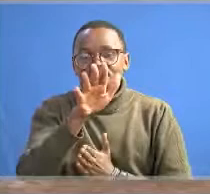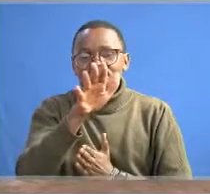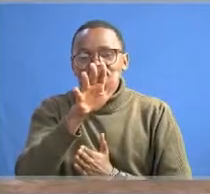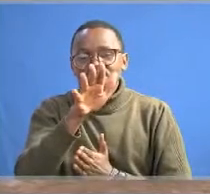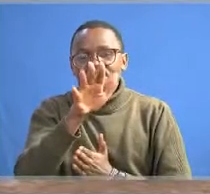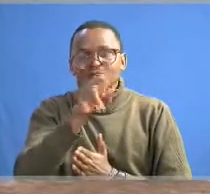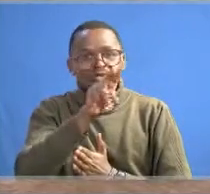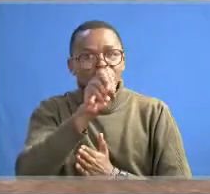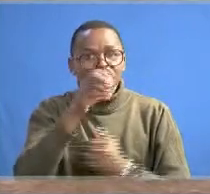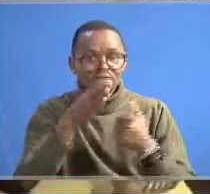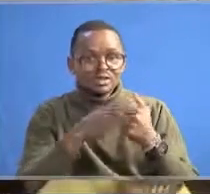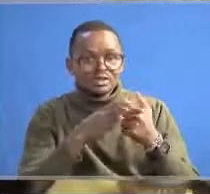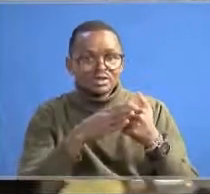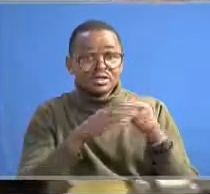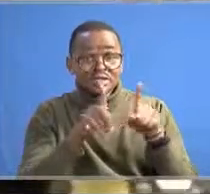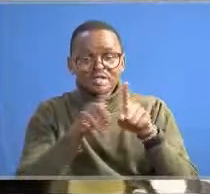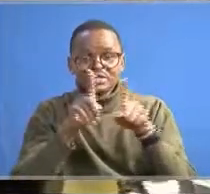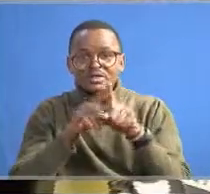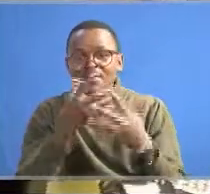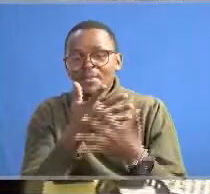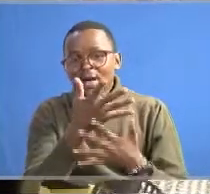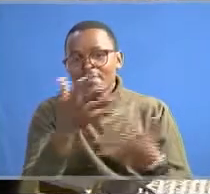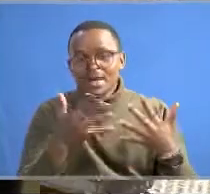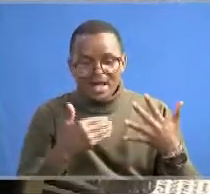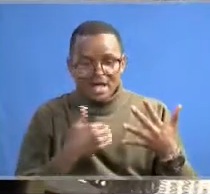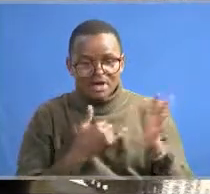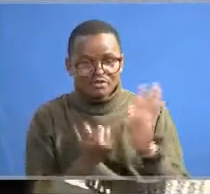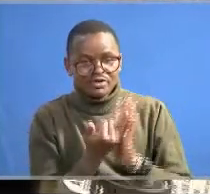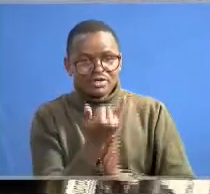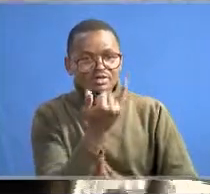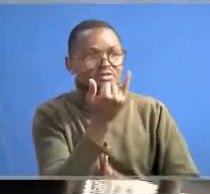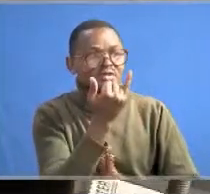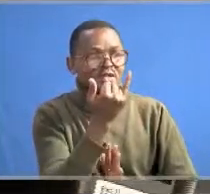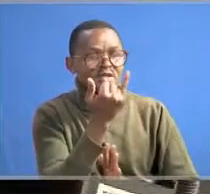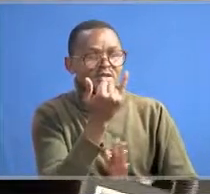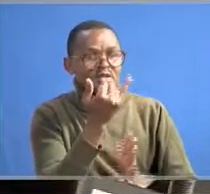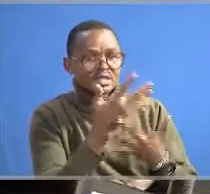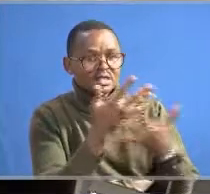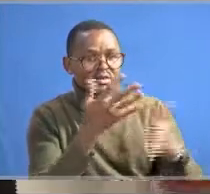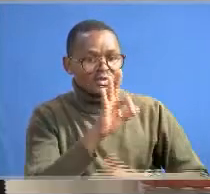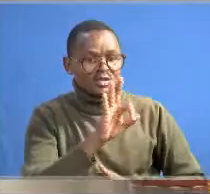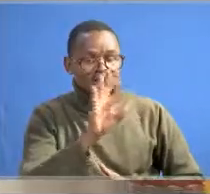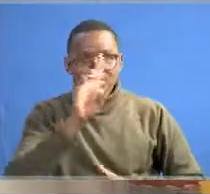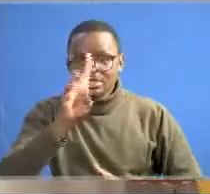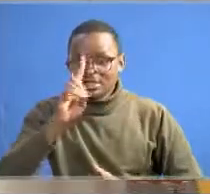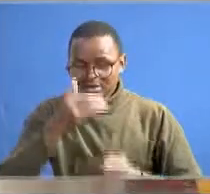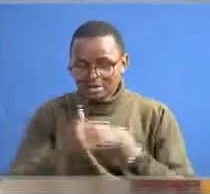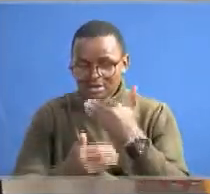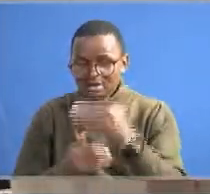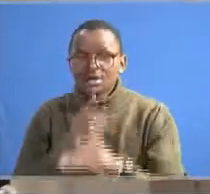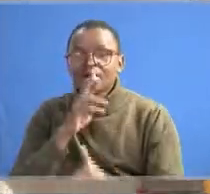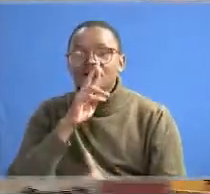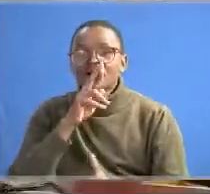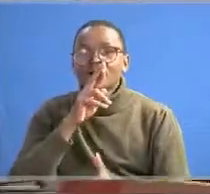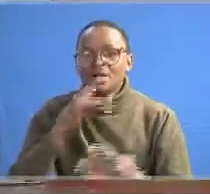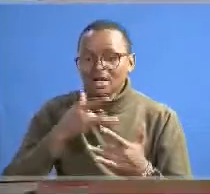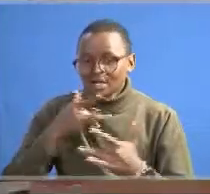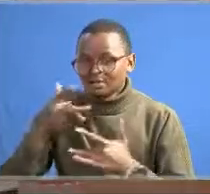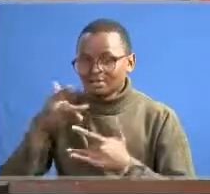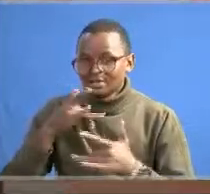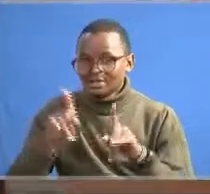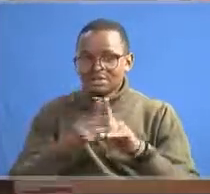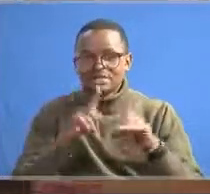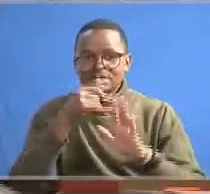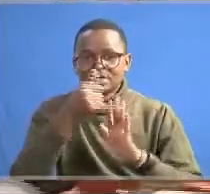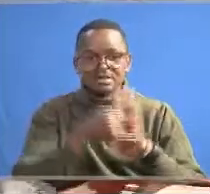the precision, repeatability, and material range have increased to the point that some 3D printing processes are considered viable as